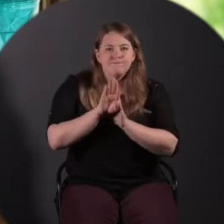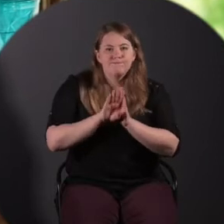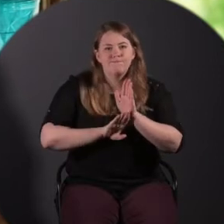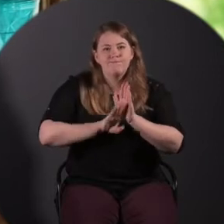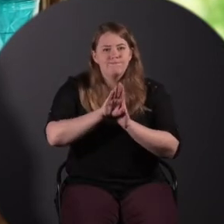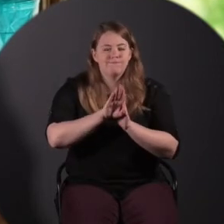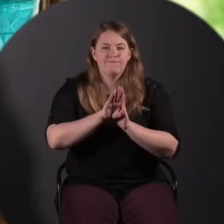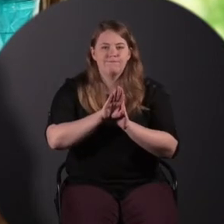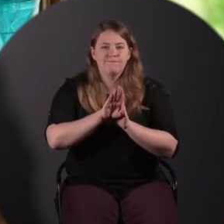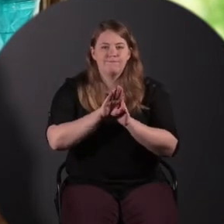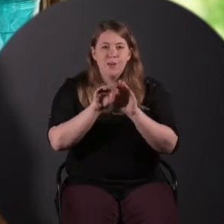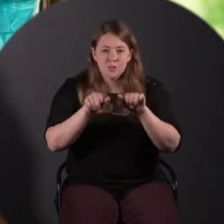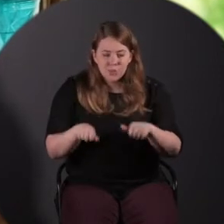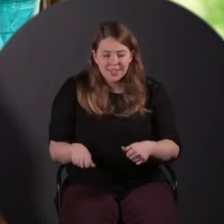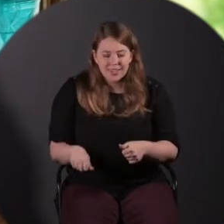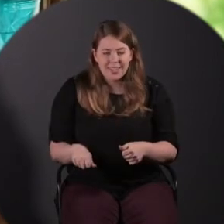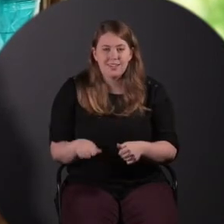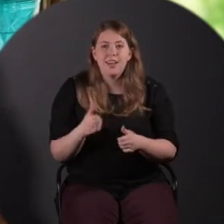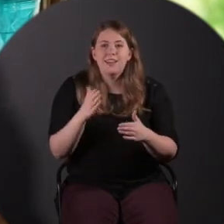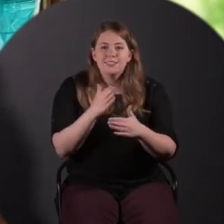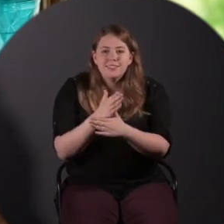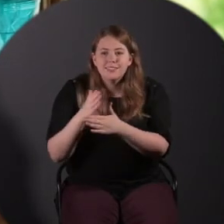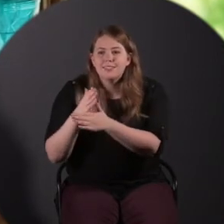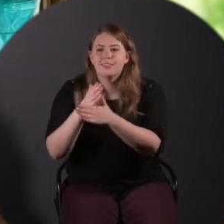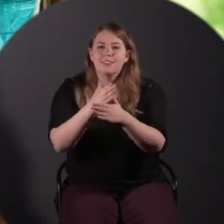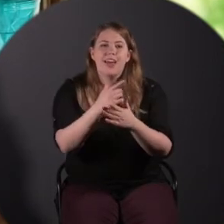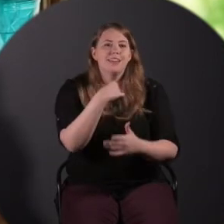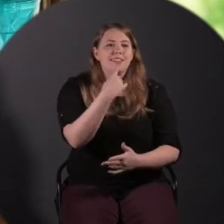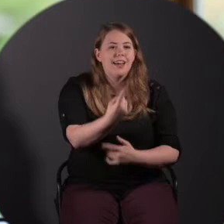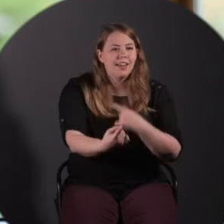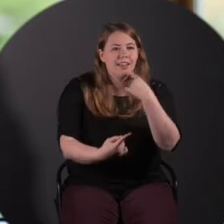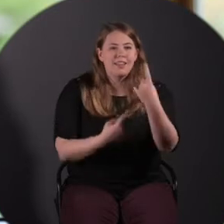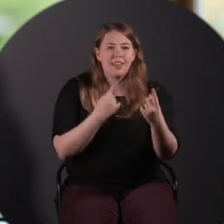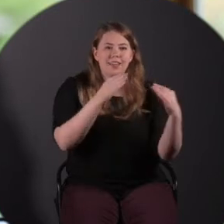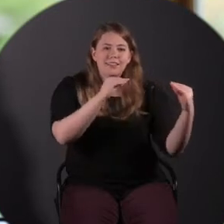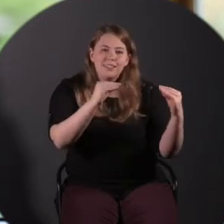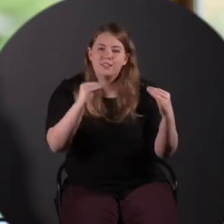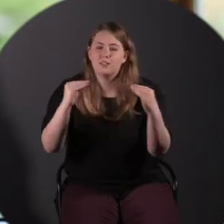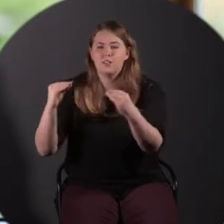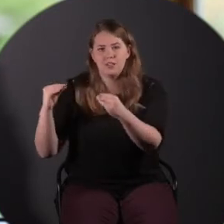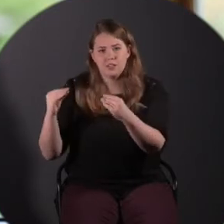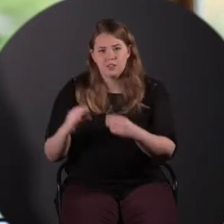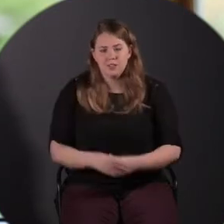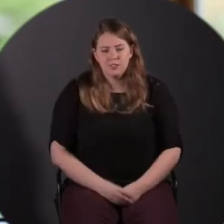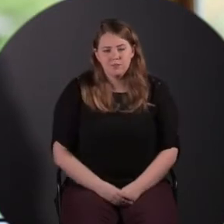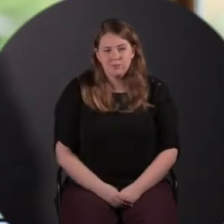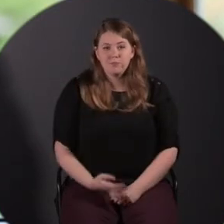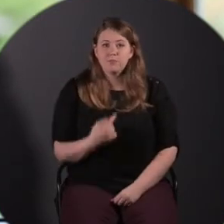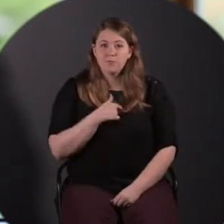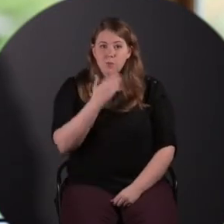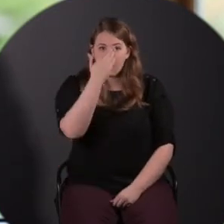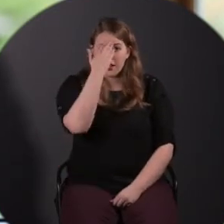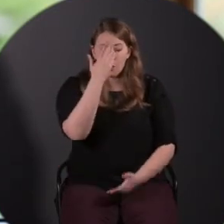world and then disciple others to live on mission. And listen, I recognize that some of you